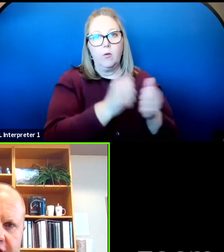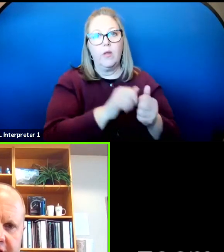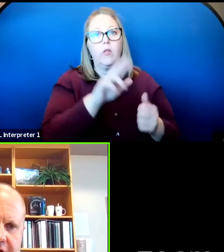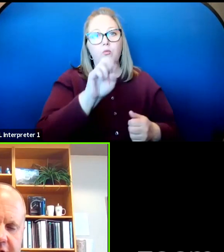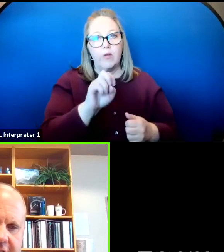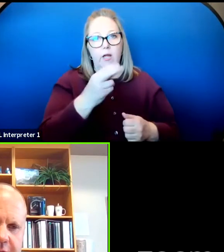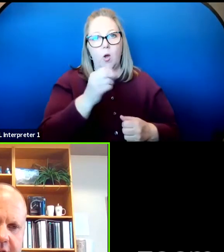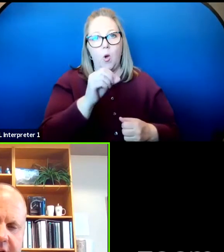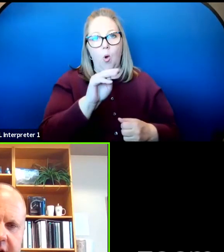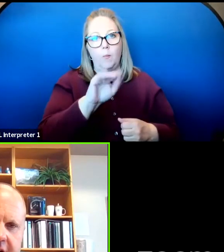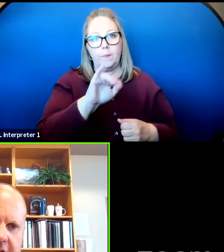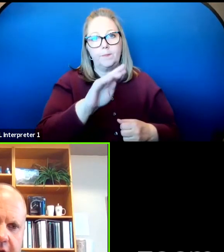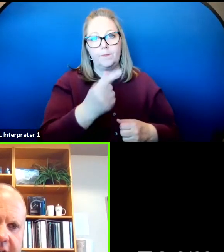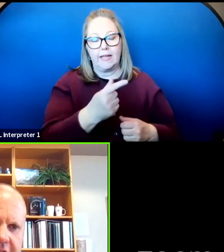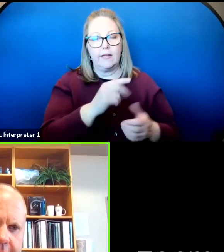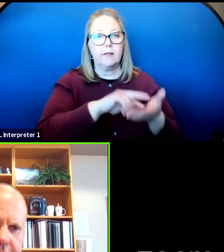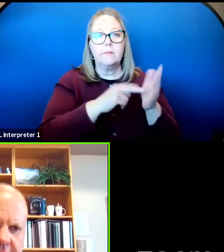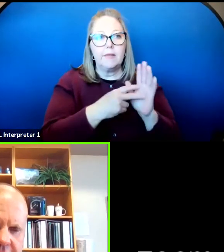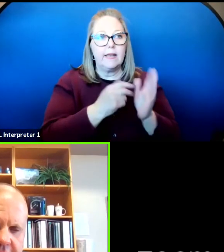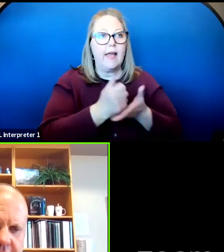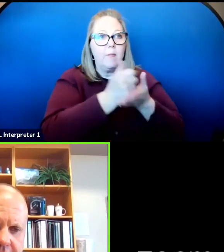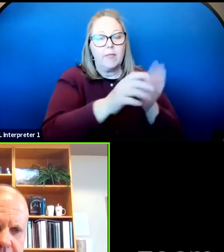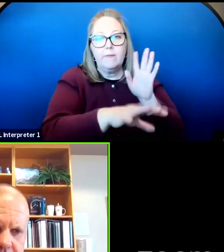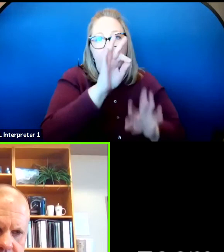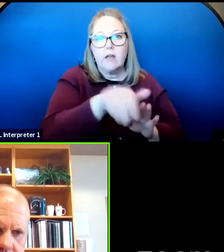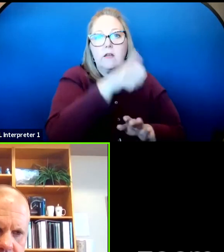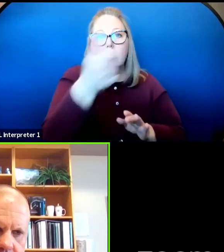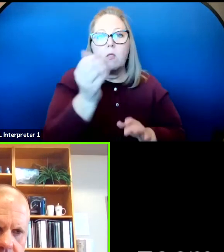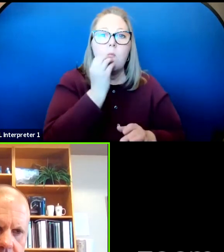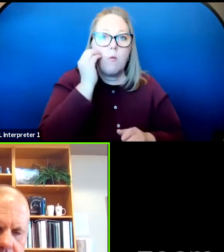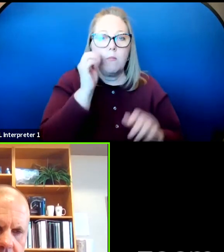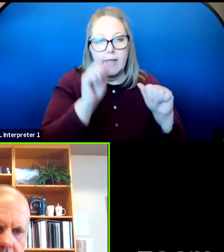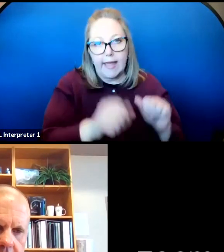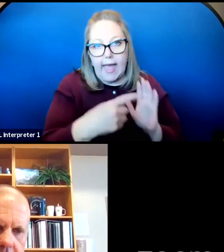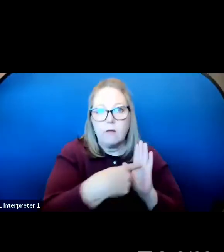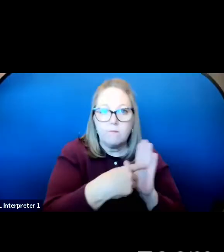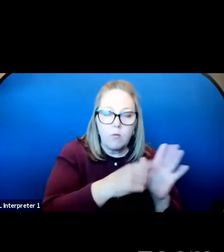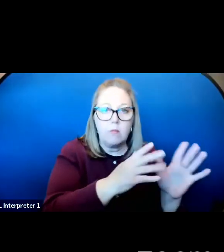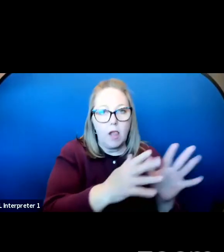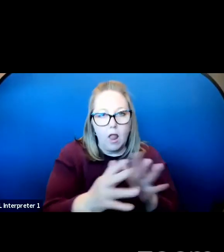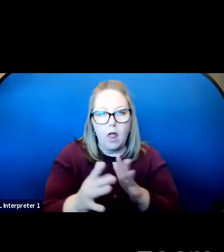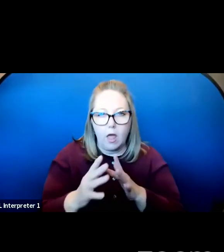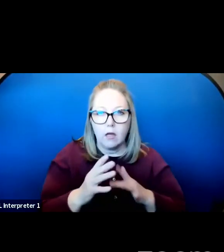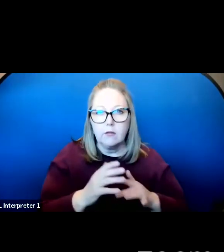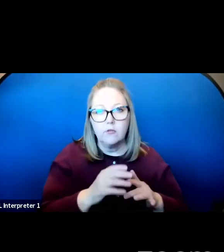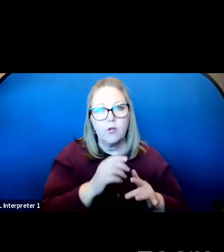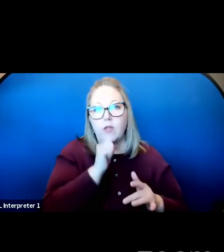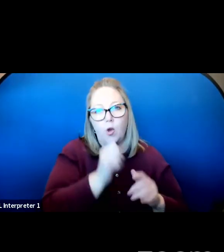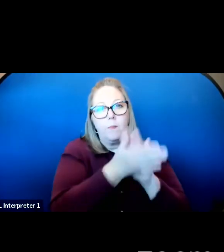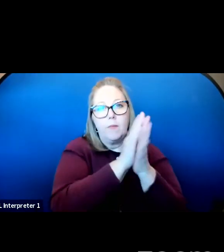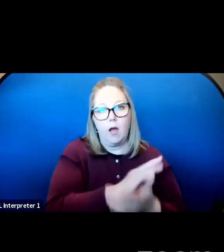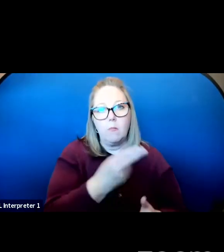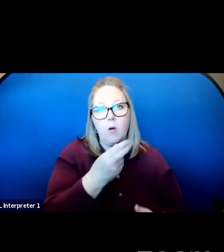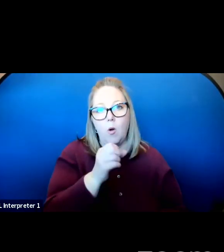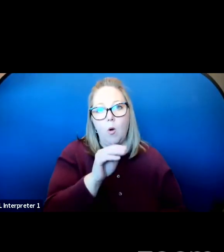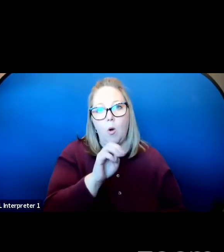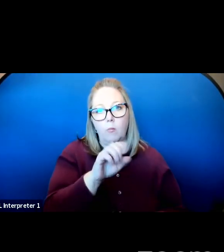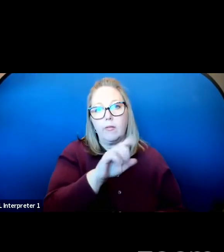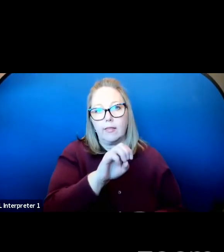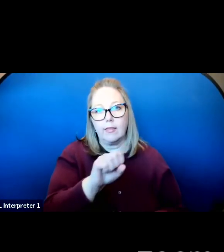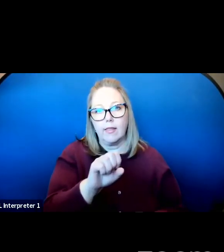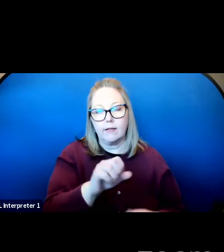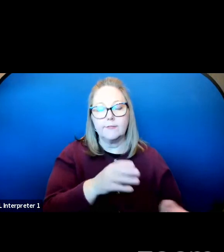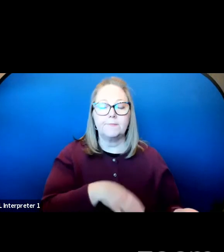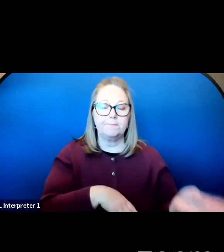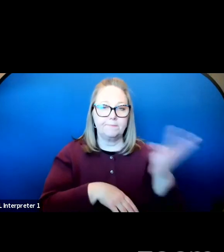courts historically. So this has been a great collaboration. Thank you. And I think we'll take a final question from Sam and we can